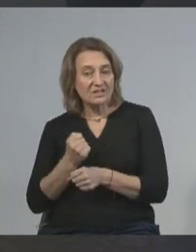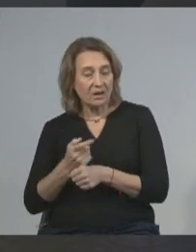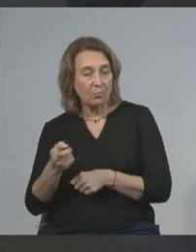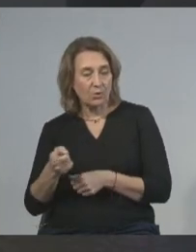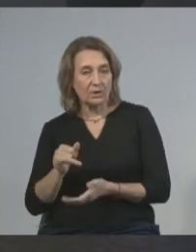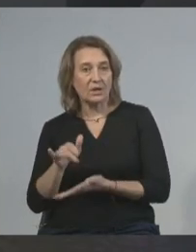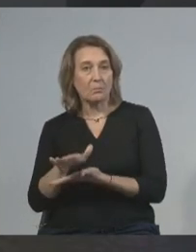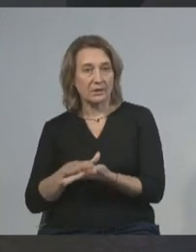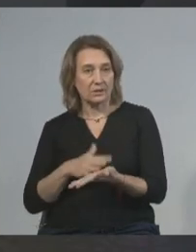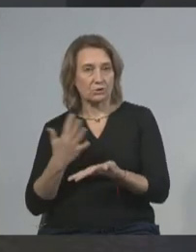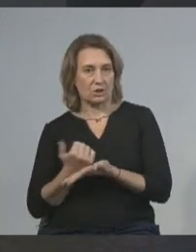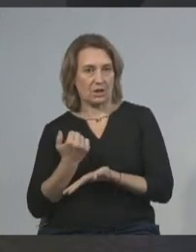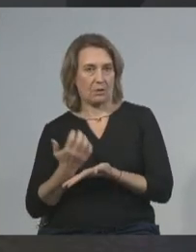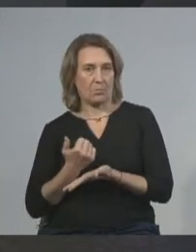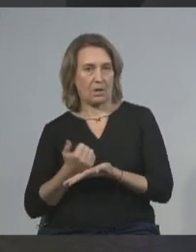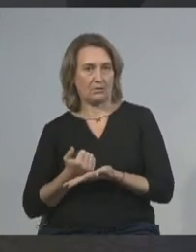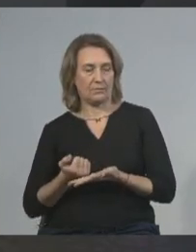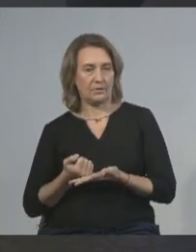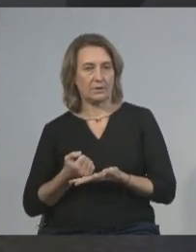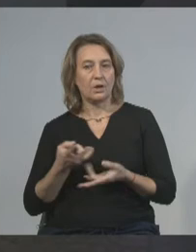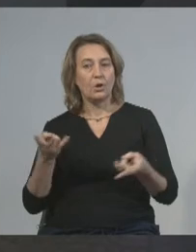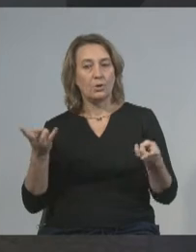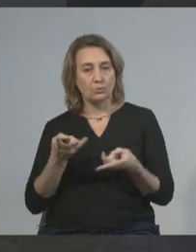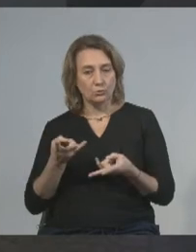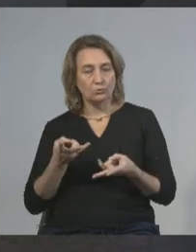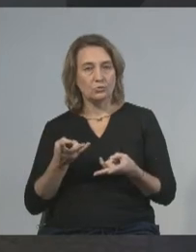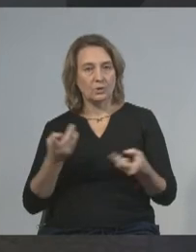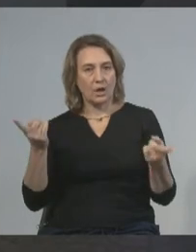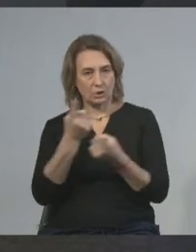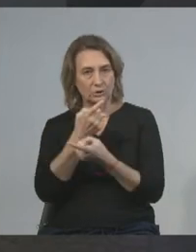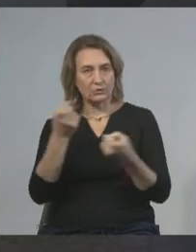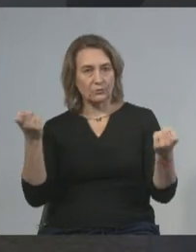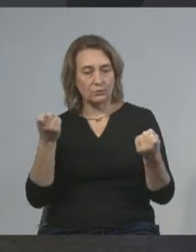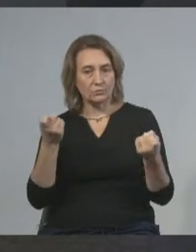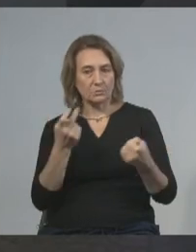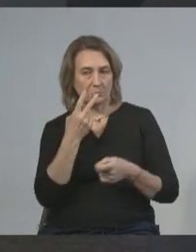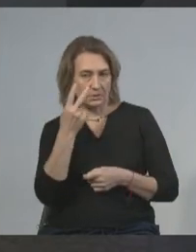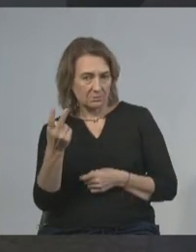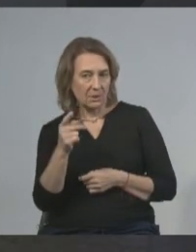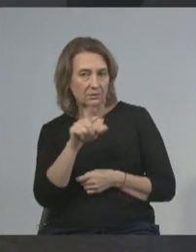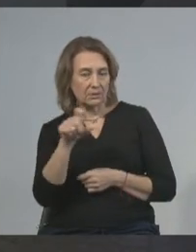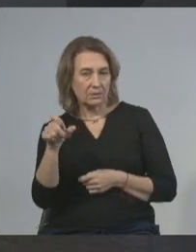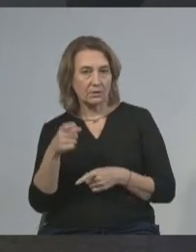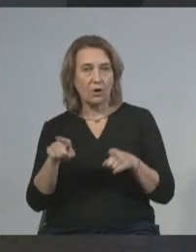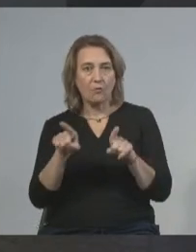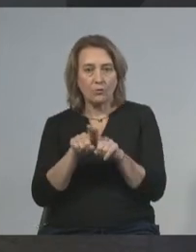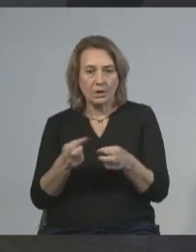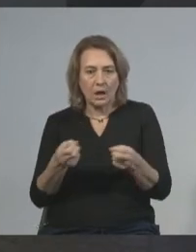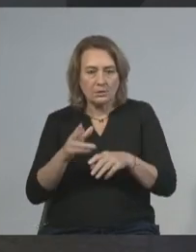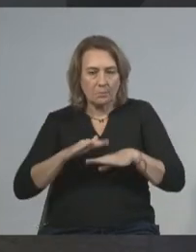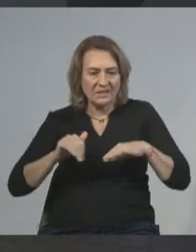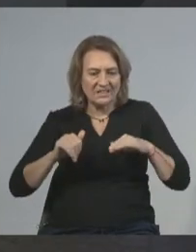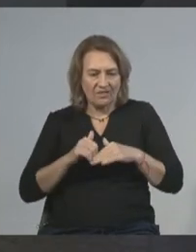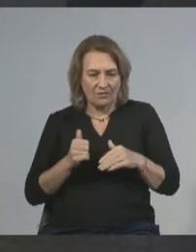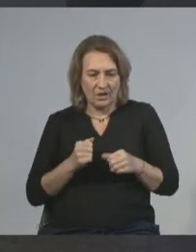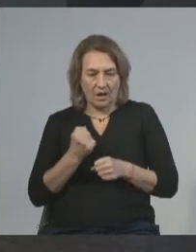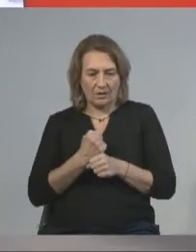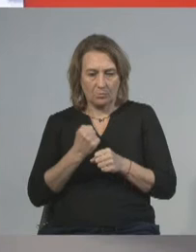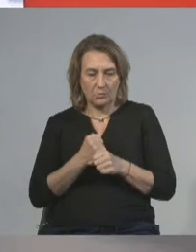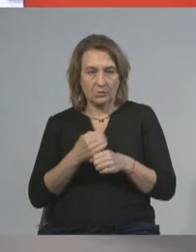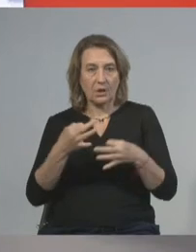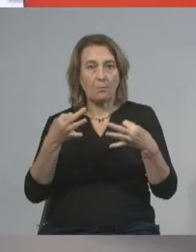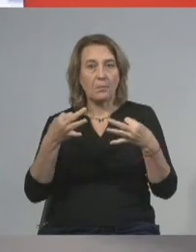they but they have work and they keep on making money maybe they need to hear this this is the